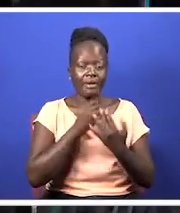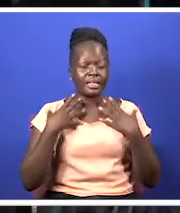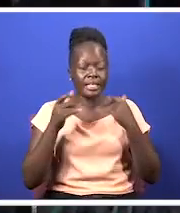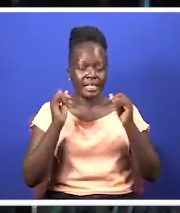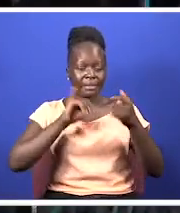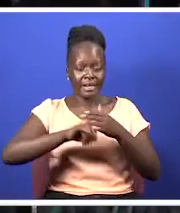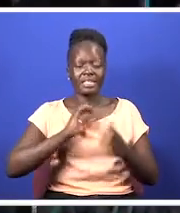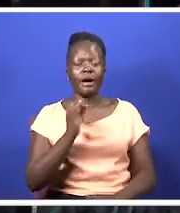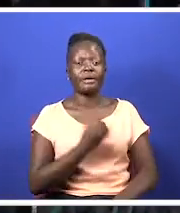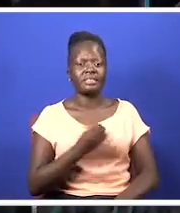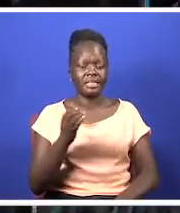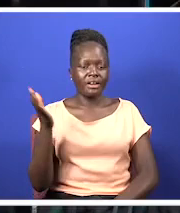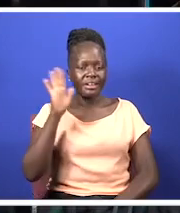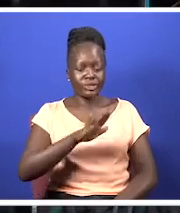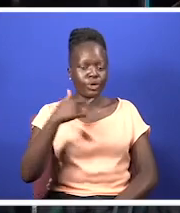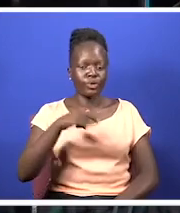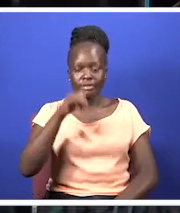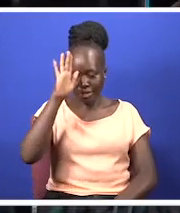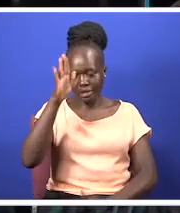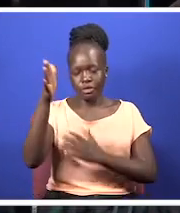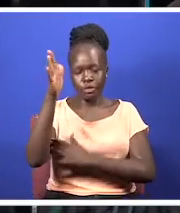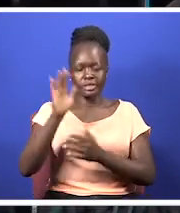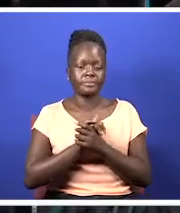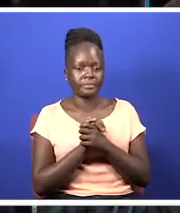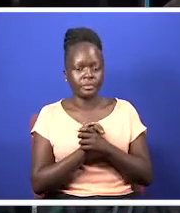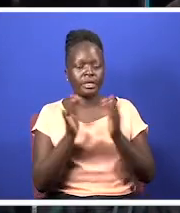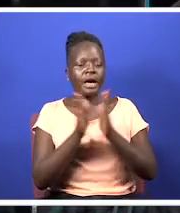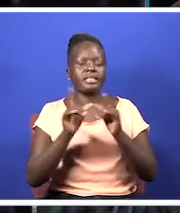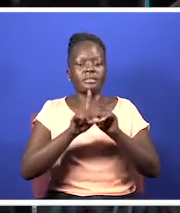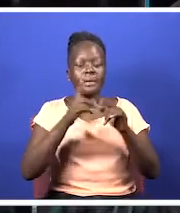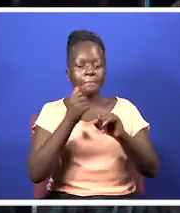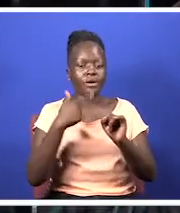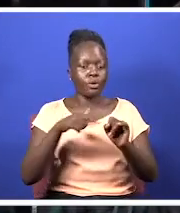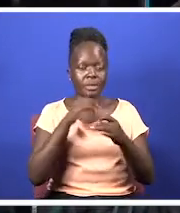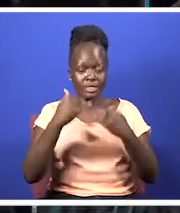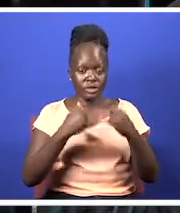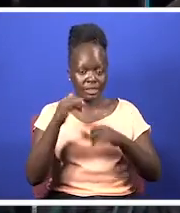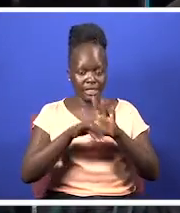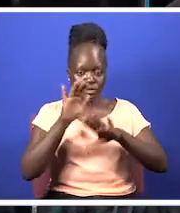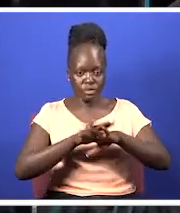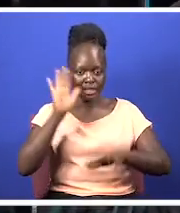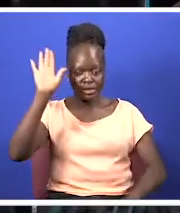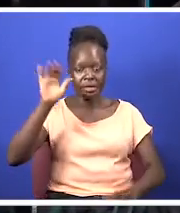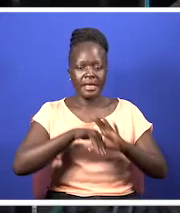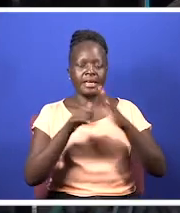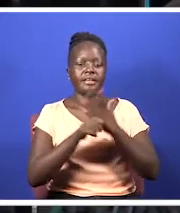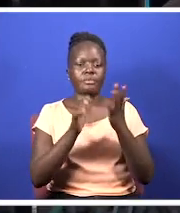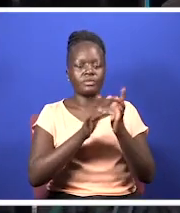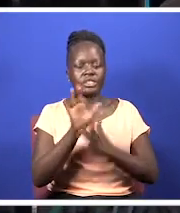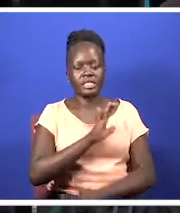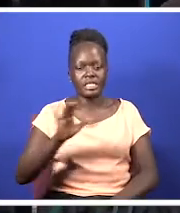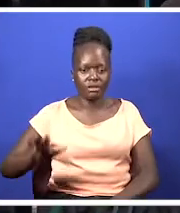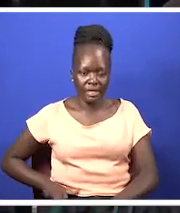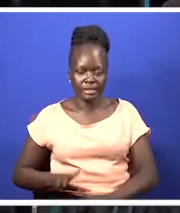heal our marriages, restore us, our Father and our God, and cause us to rejoice in your goodness. In the name